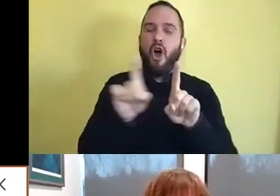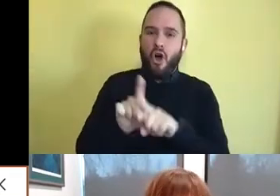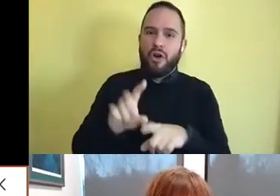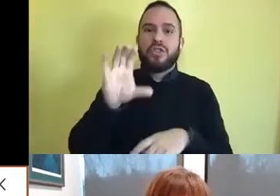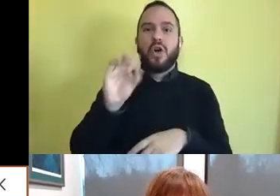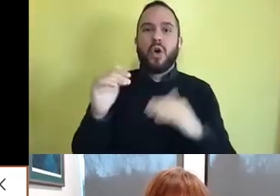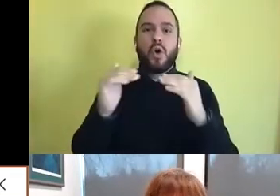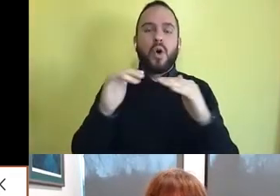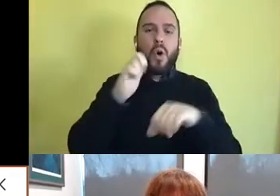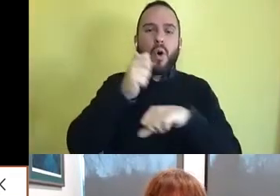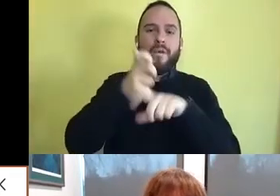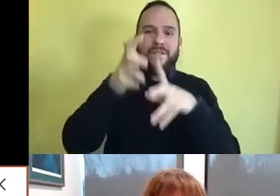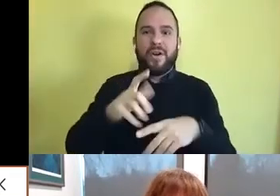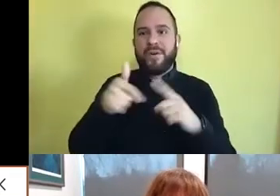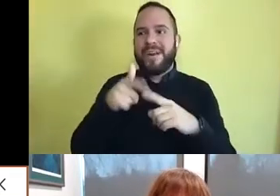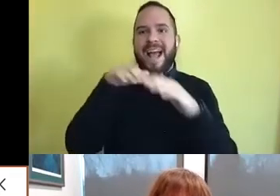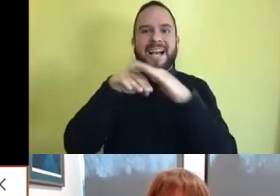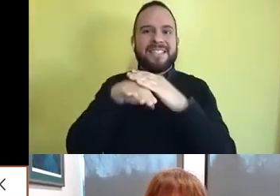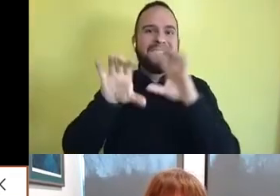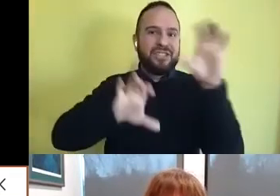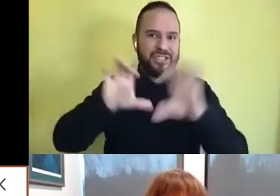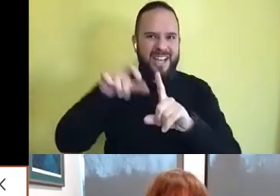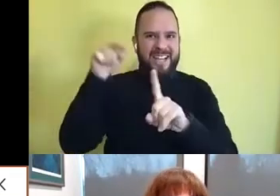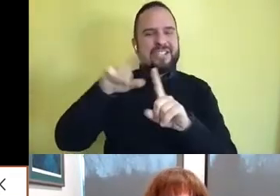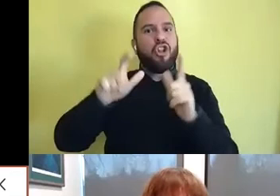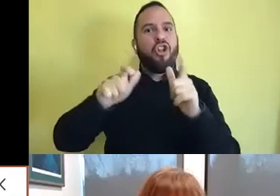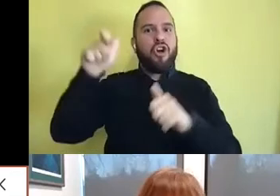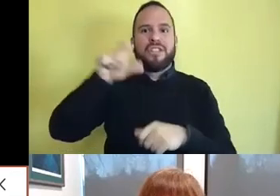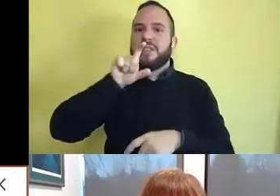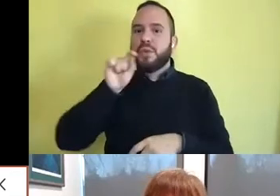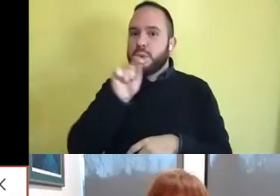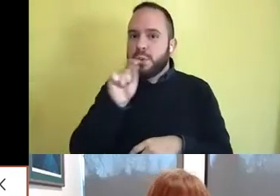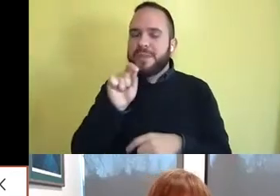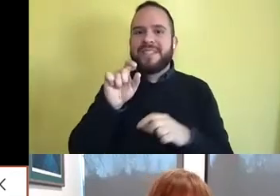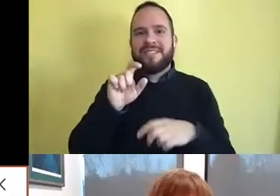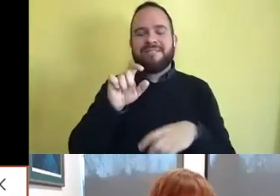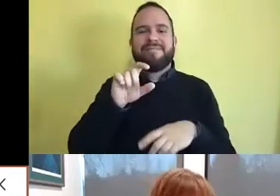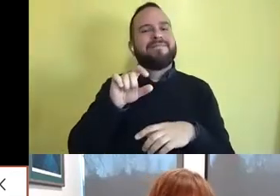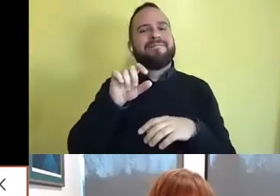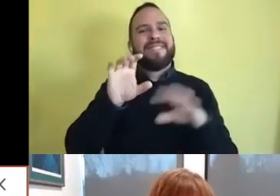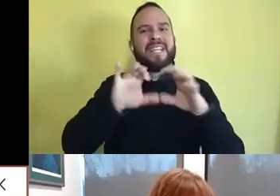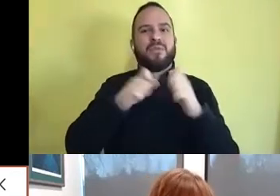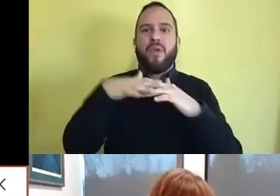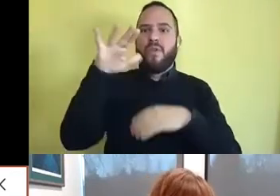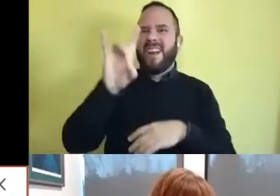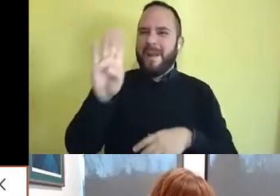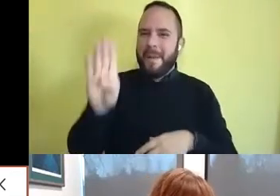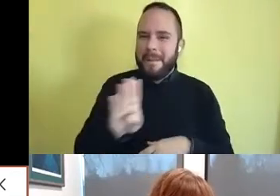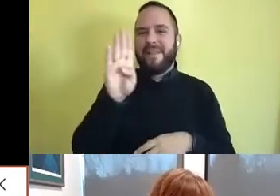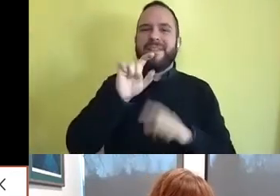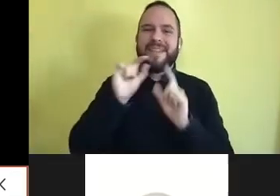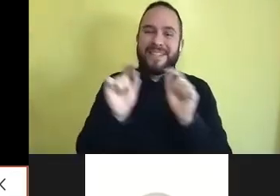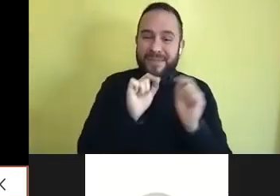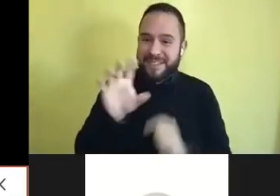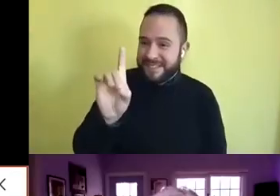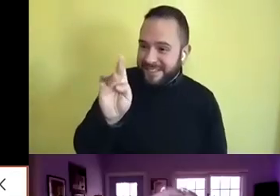award-winning Access Chat, one of the world's largest tweet chats with over 8 billion tweets. Deborah, take it away. Thank